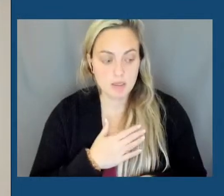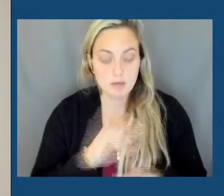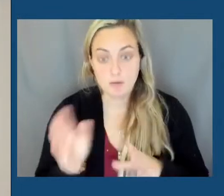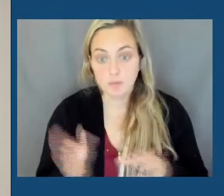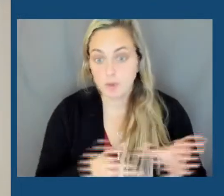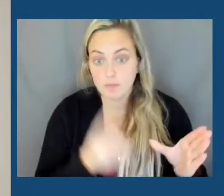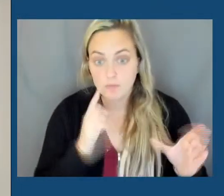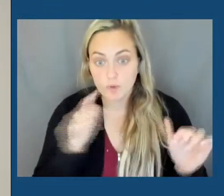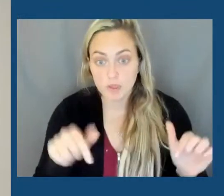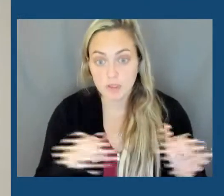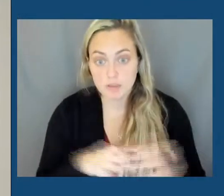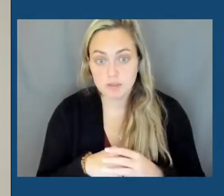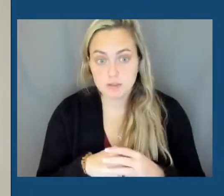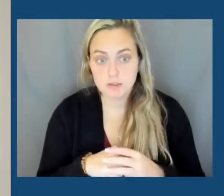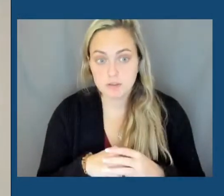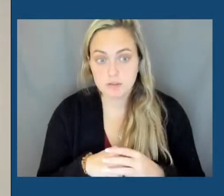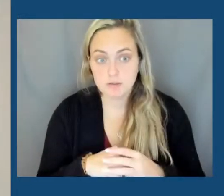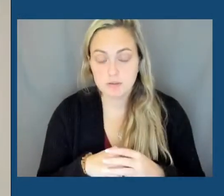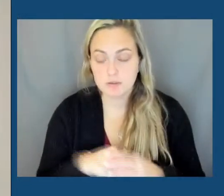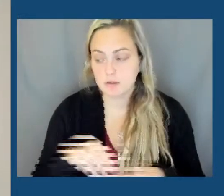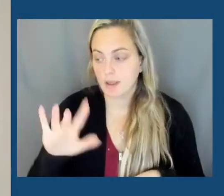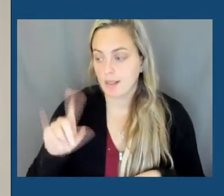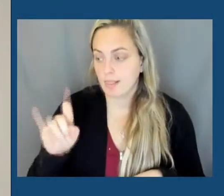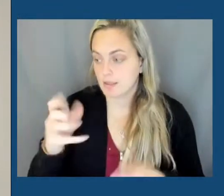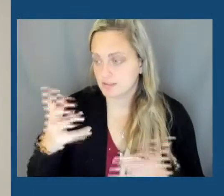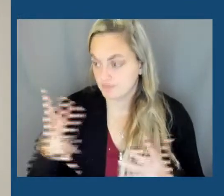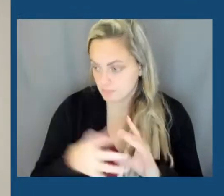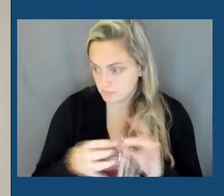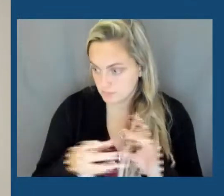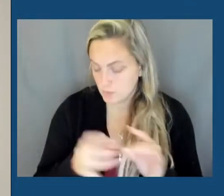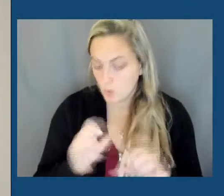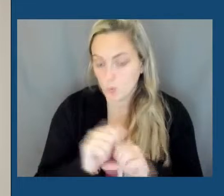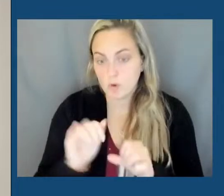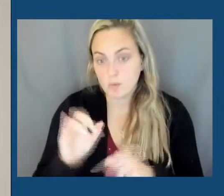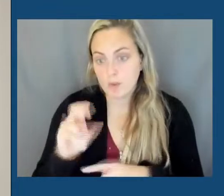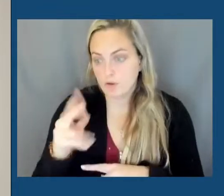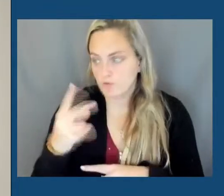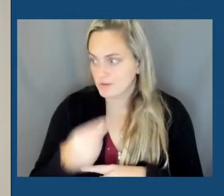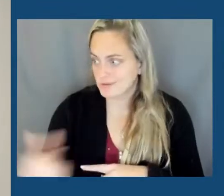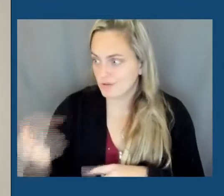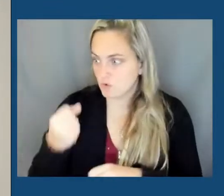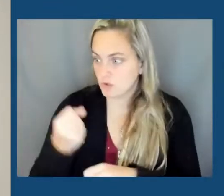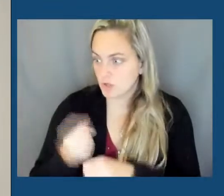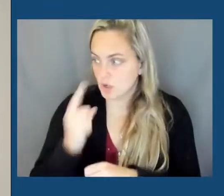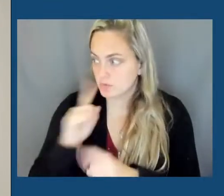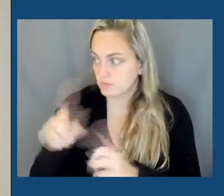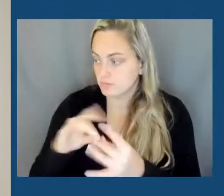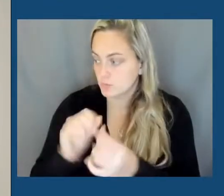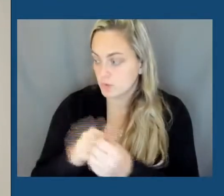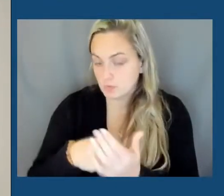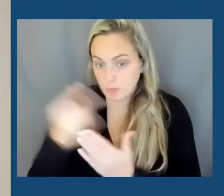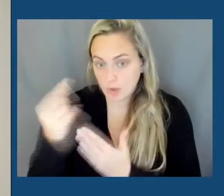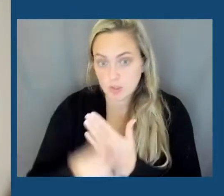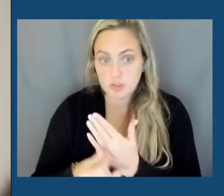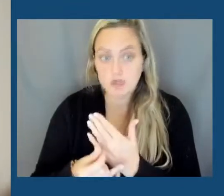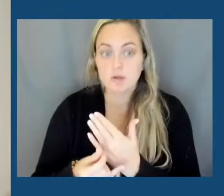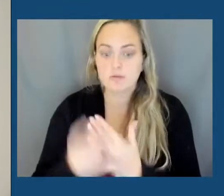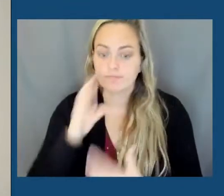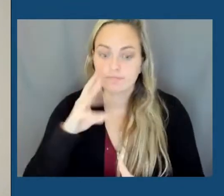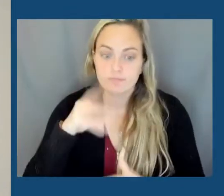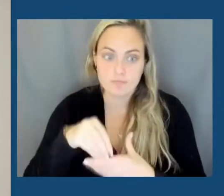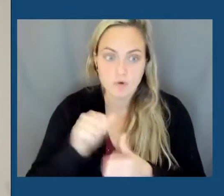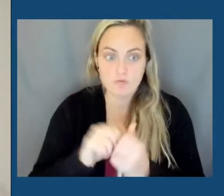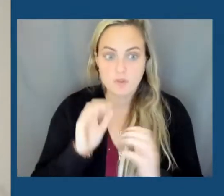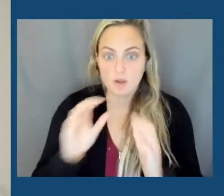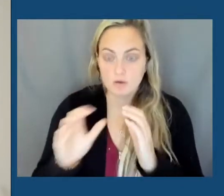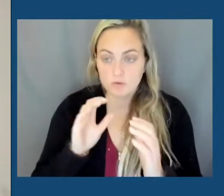this, like Alexis said, I've been working with Micron for the last several years on this project and been involved in the conversations